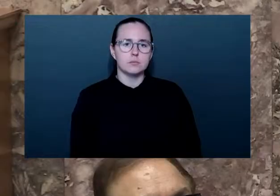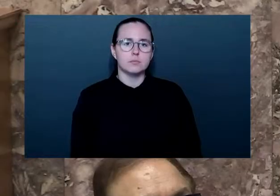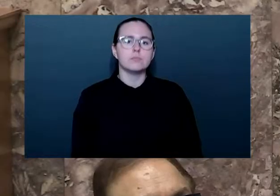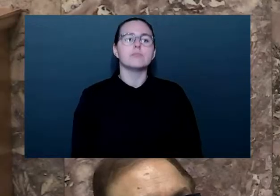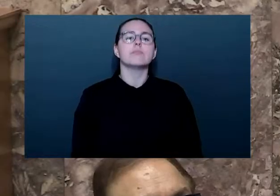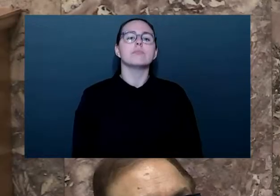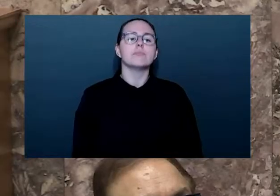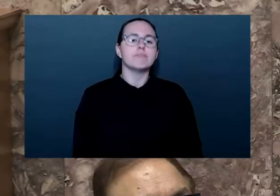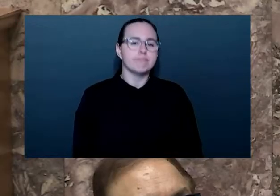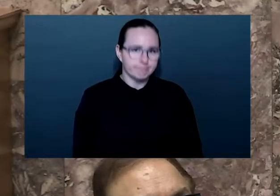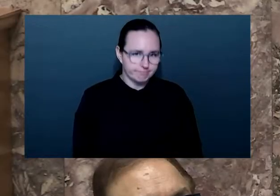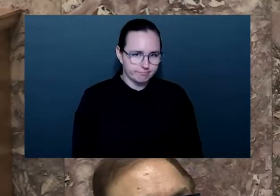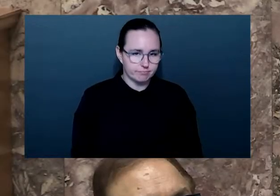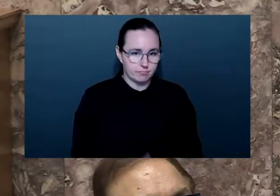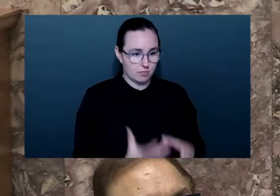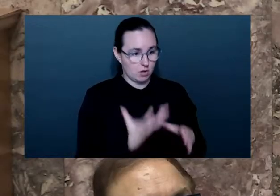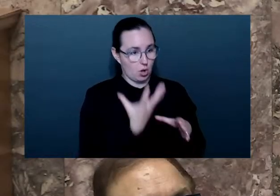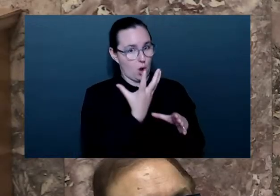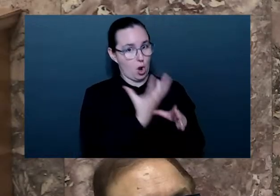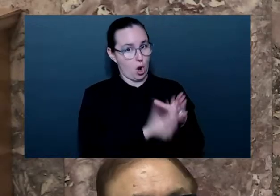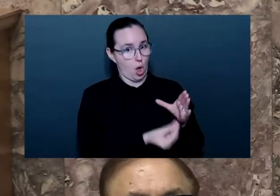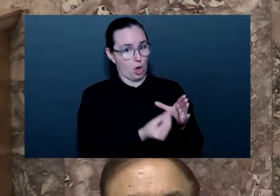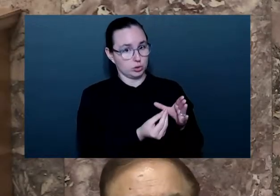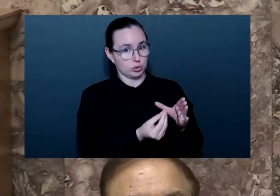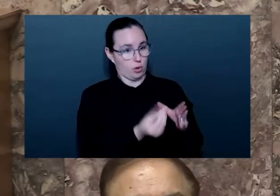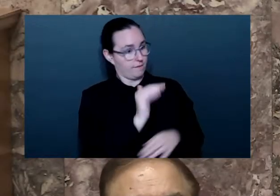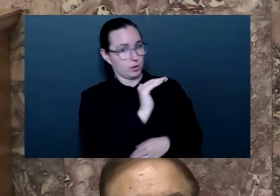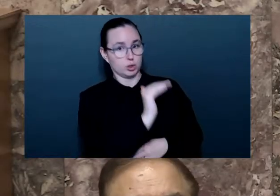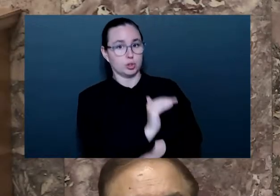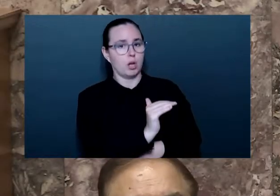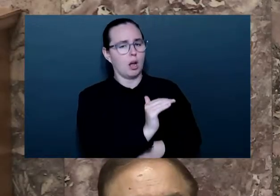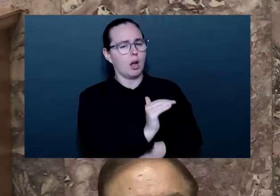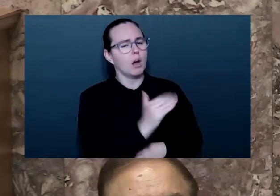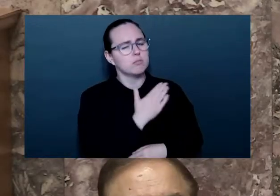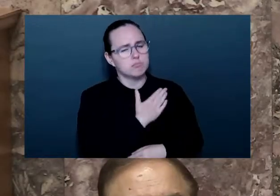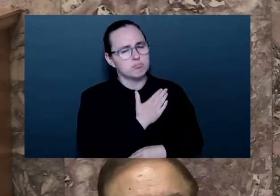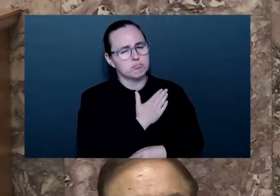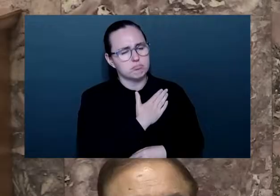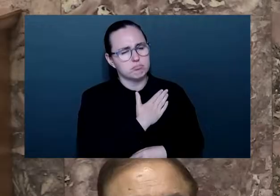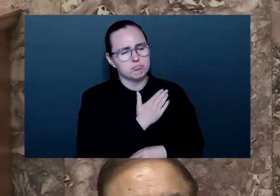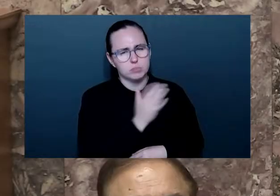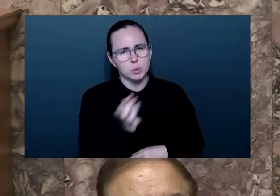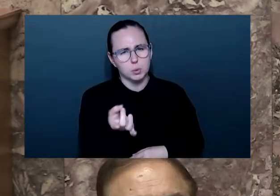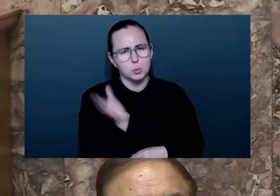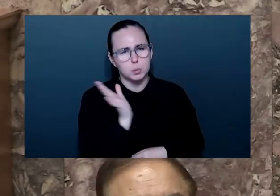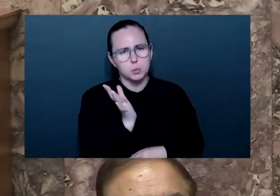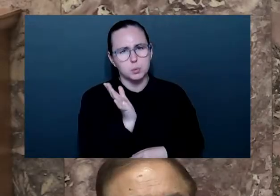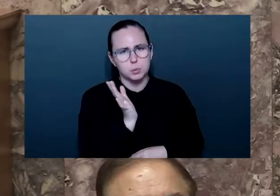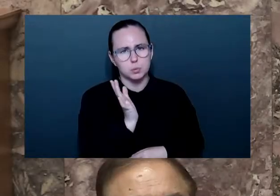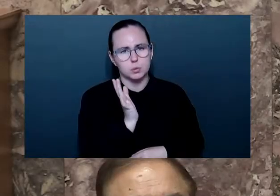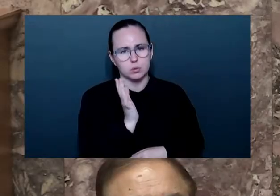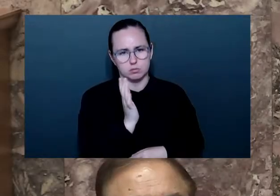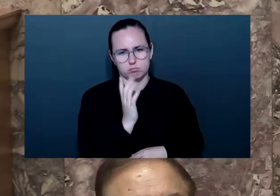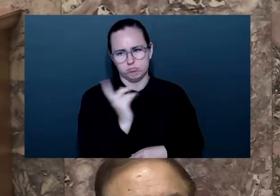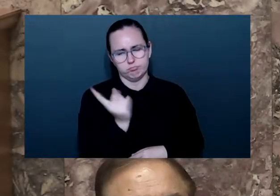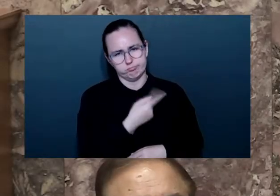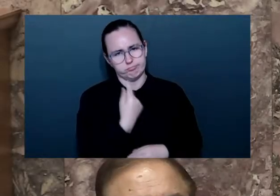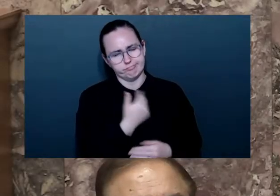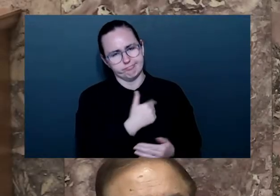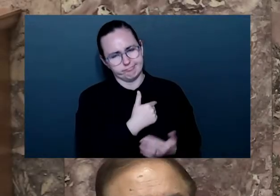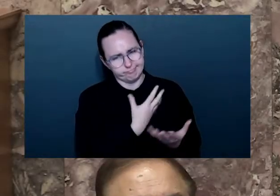circumstance, and I think the hearts of everyone in this House go out to this family. I know the member understands that I cannot